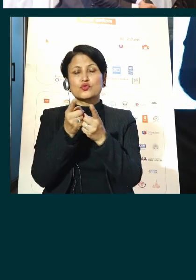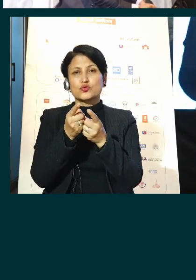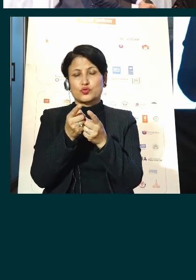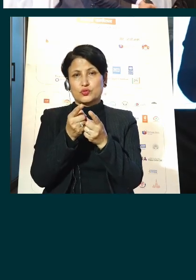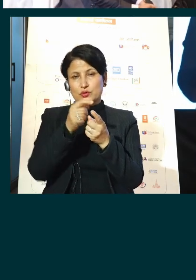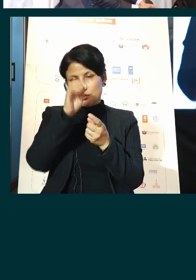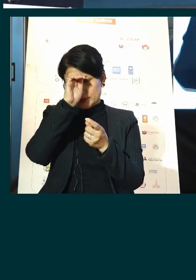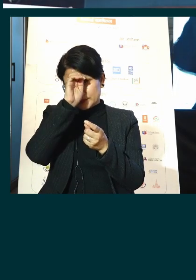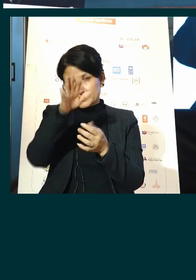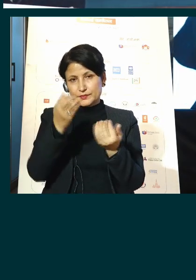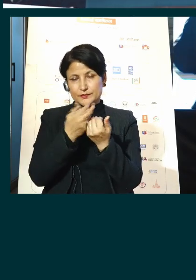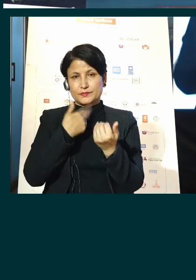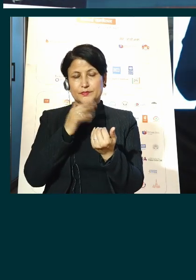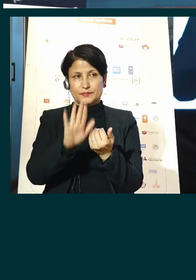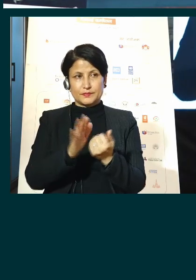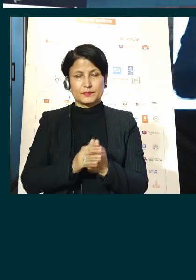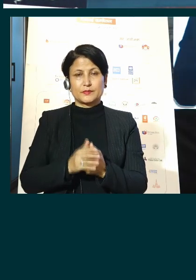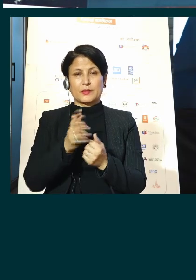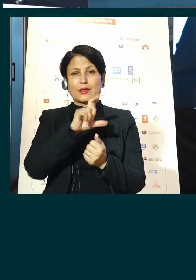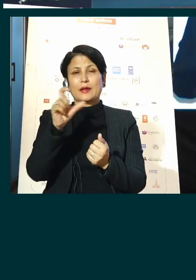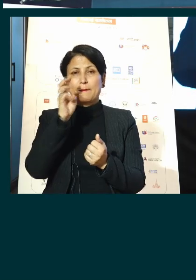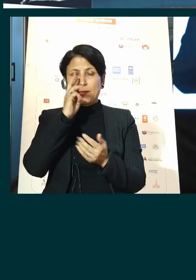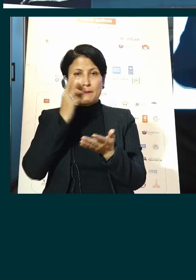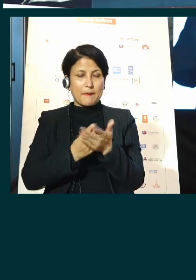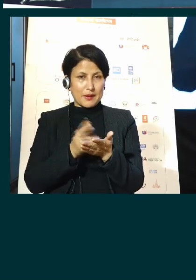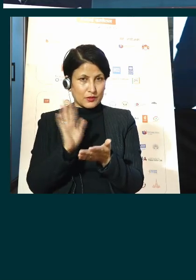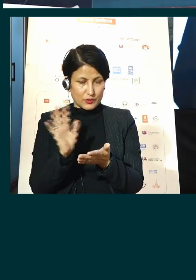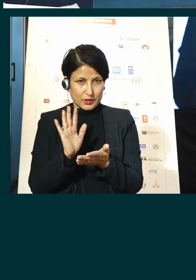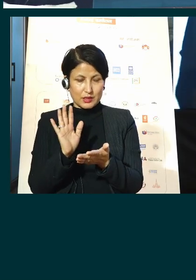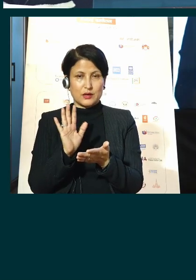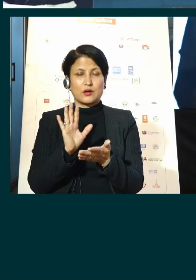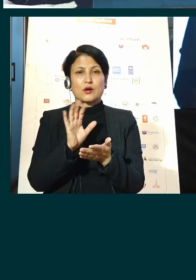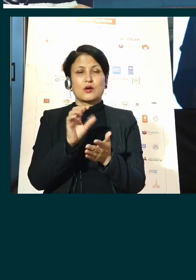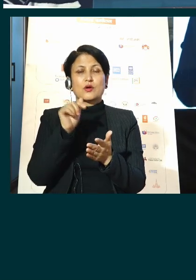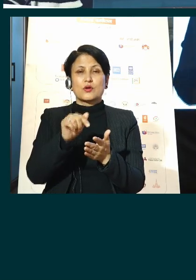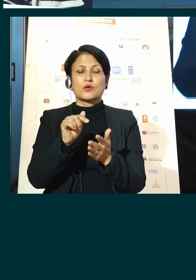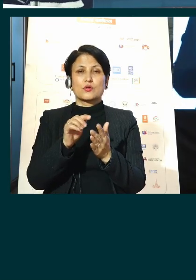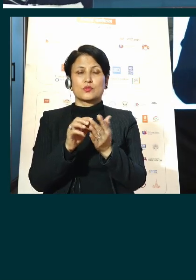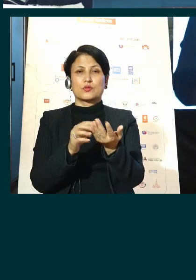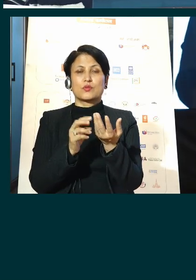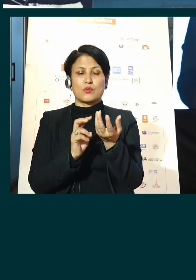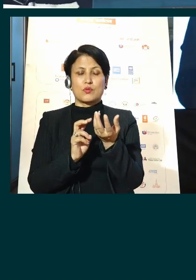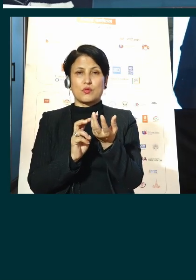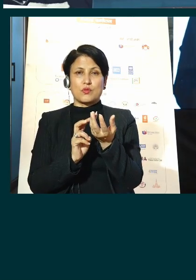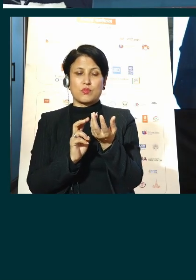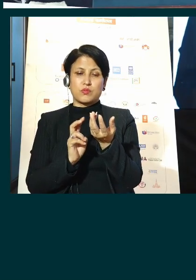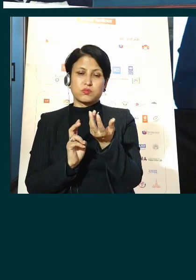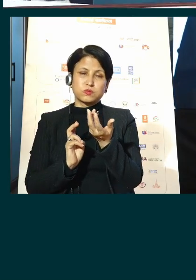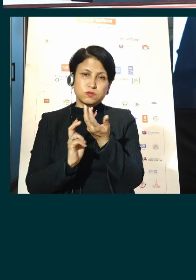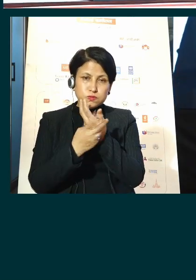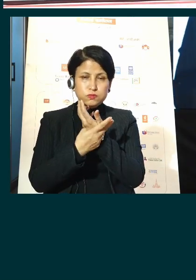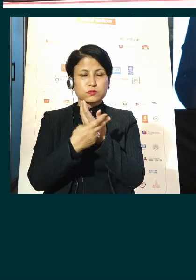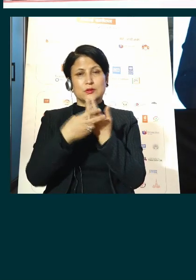influence people, not just in the power, but also from the ground level. I think it is also important for us to, deconstruct